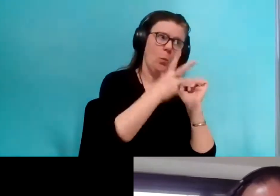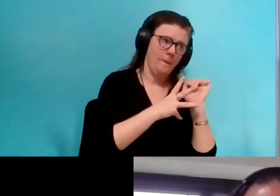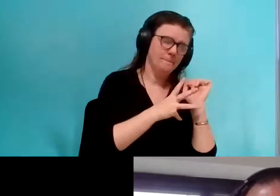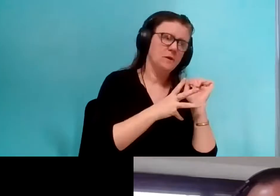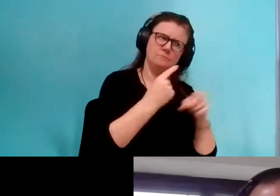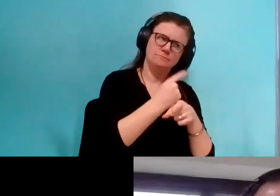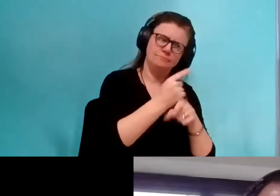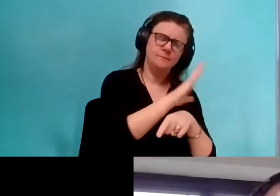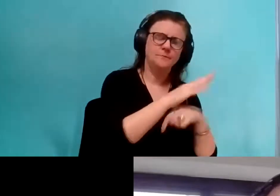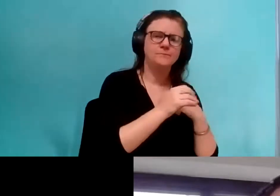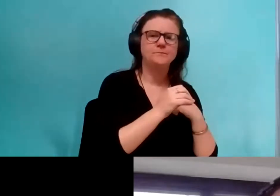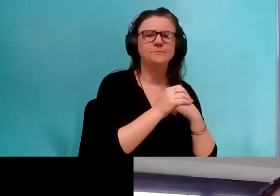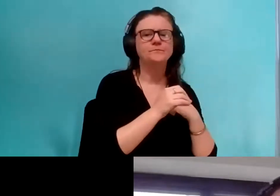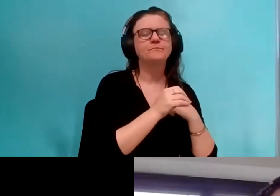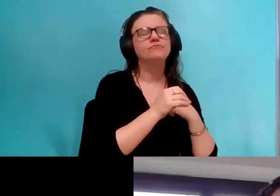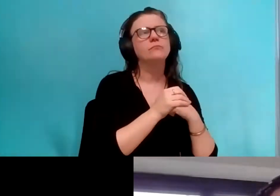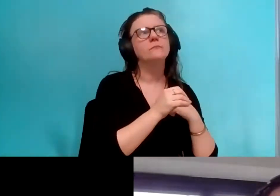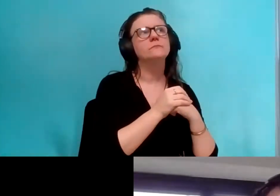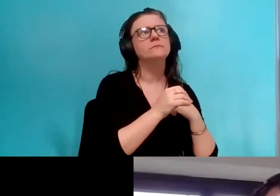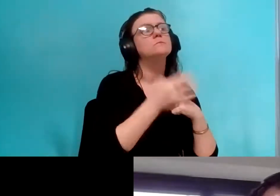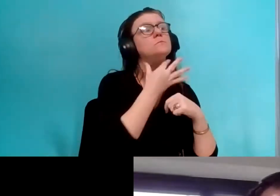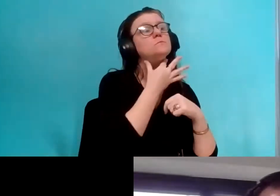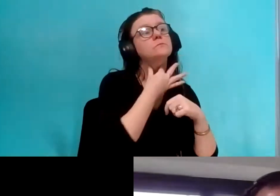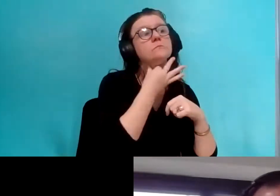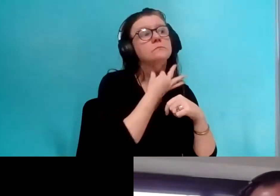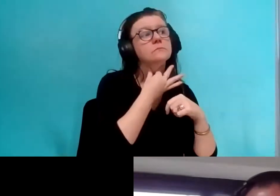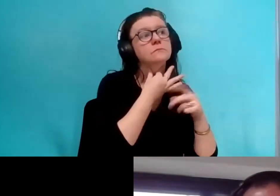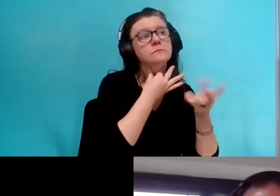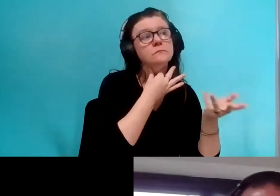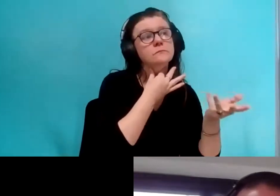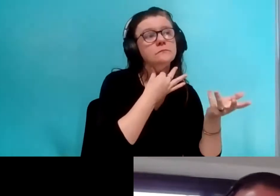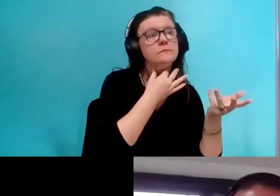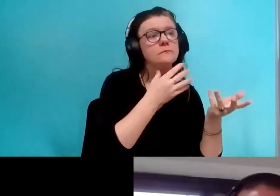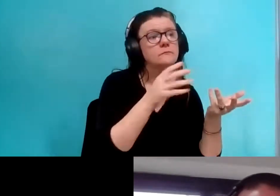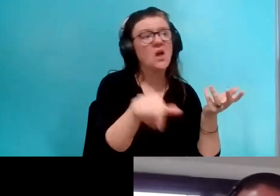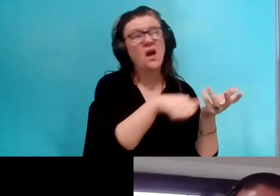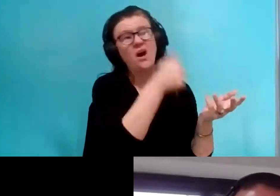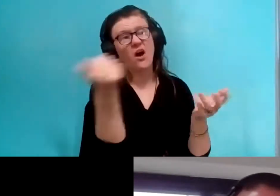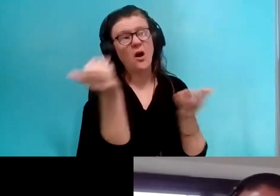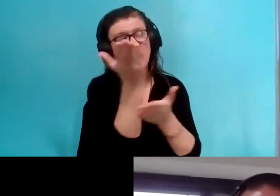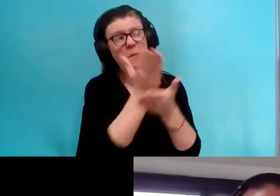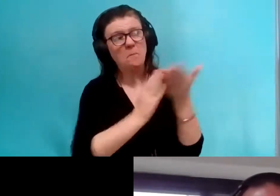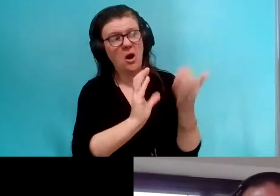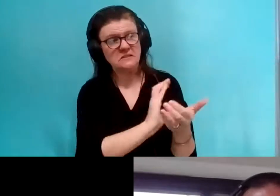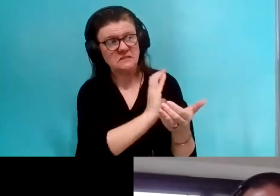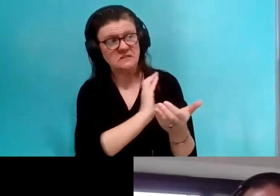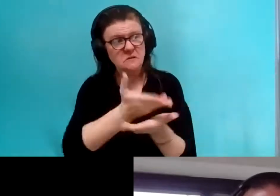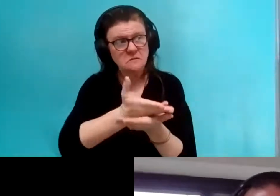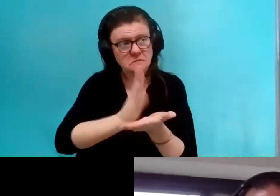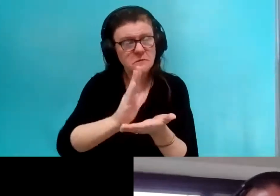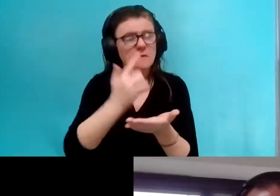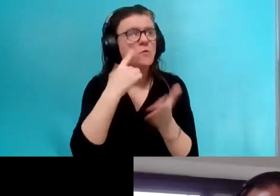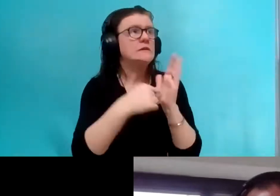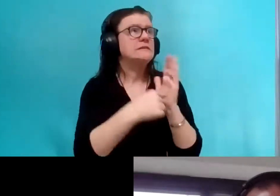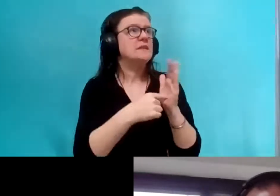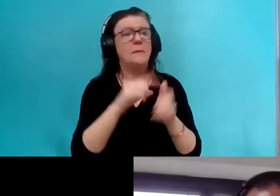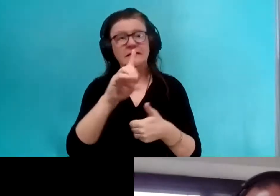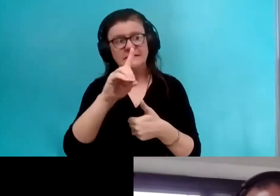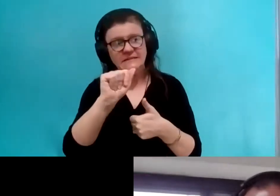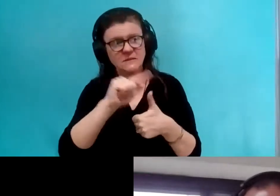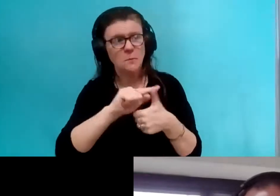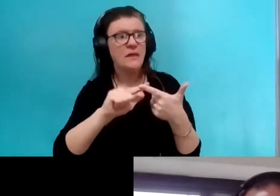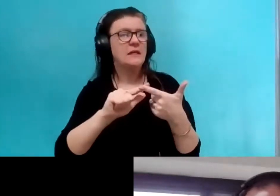appropriate. So do you have any plans to integrate any other aspects of marginalization, for example, disability,